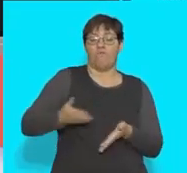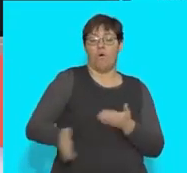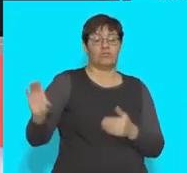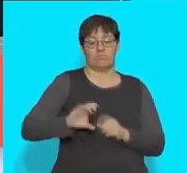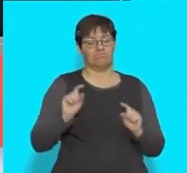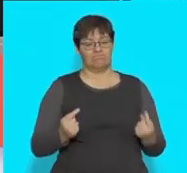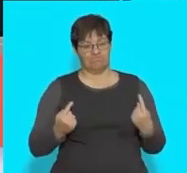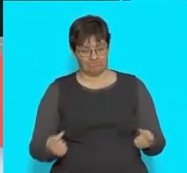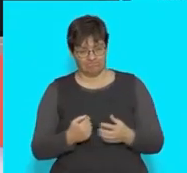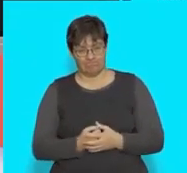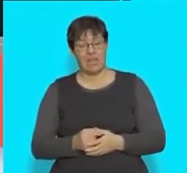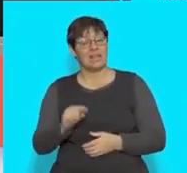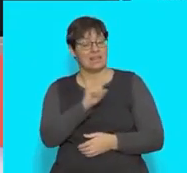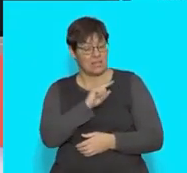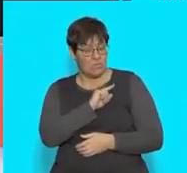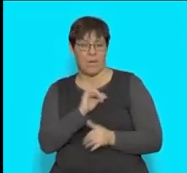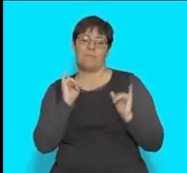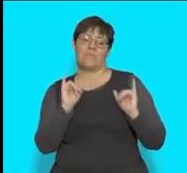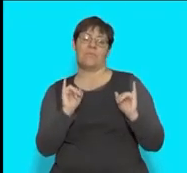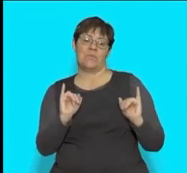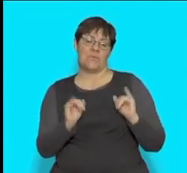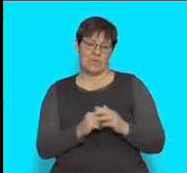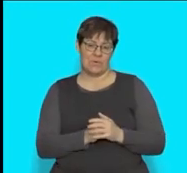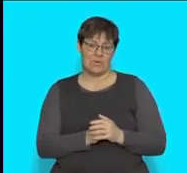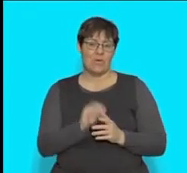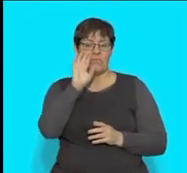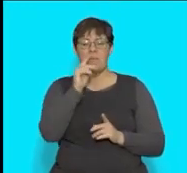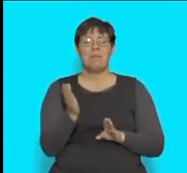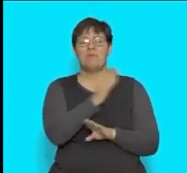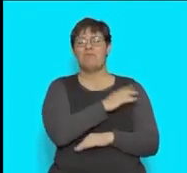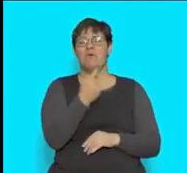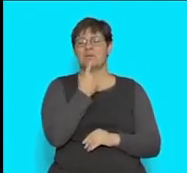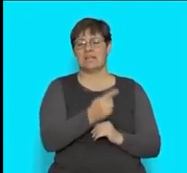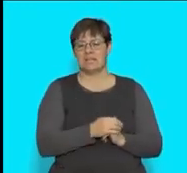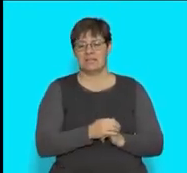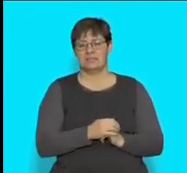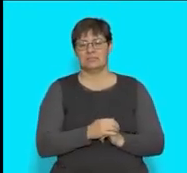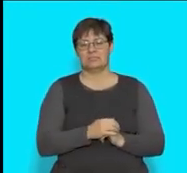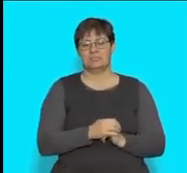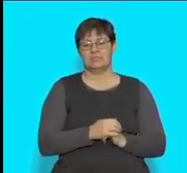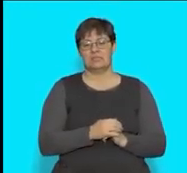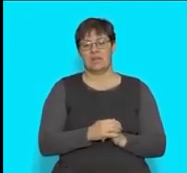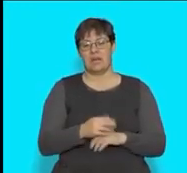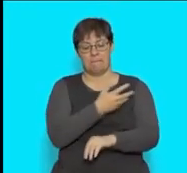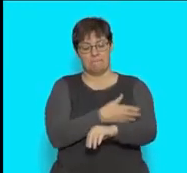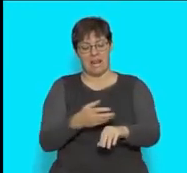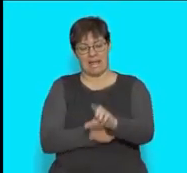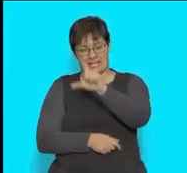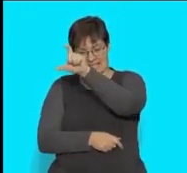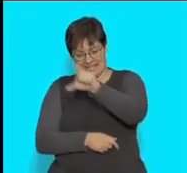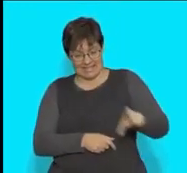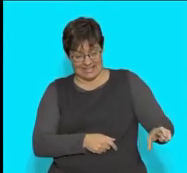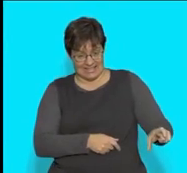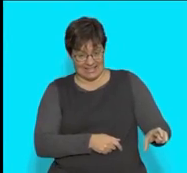of that salt. And that's why it's really bad for us. Remember in the last segment, I think you might have remembered when I said when